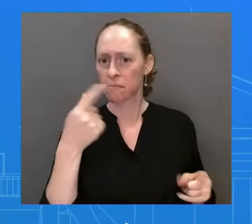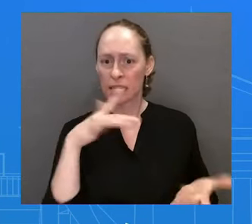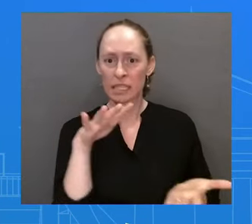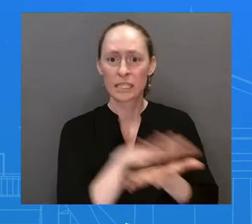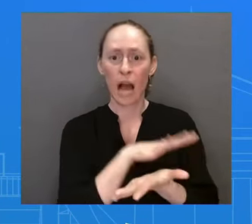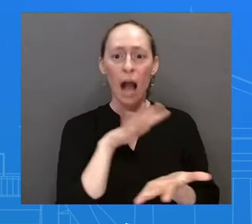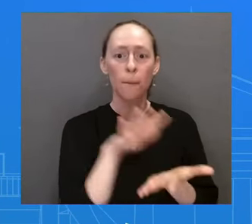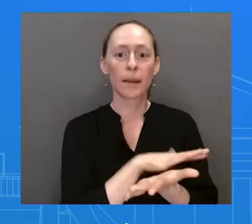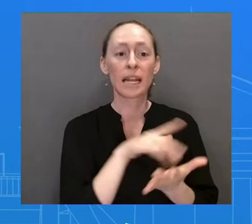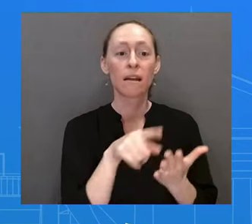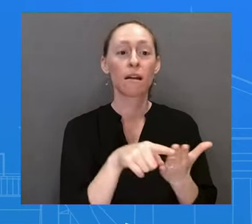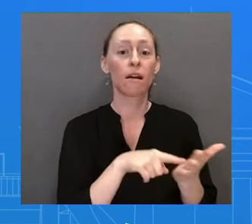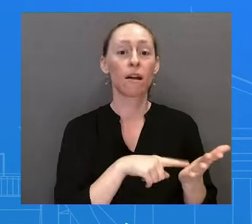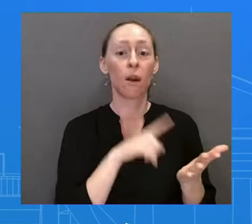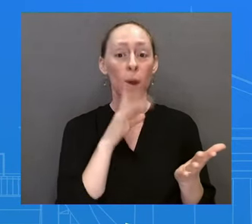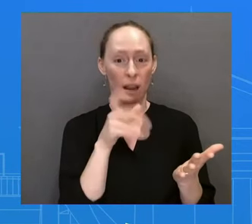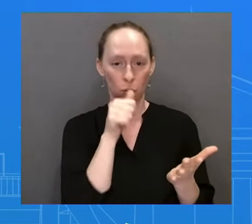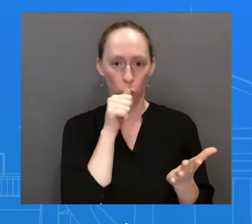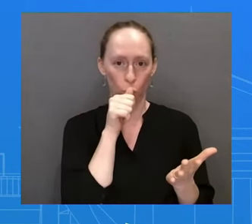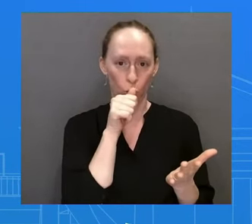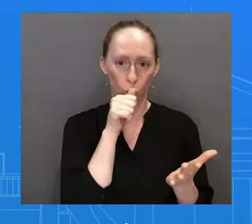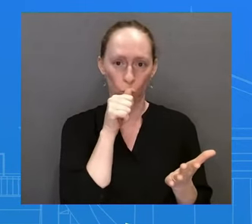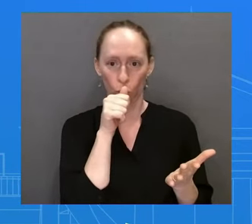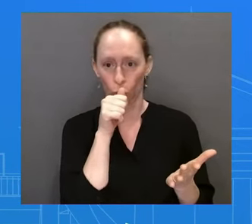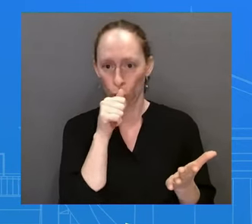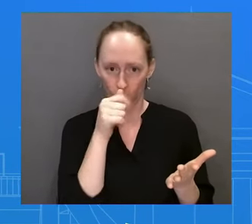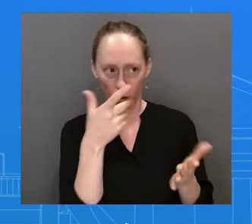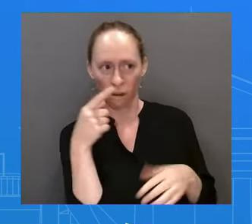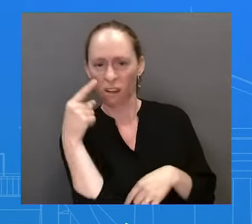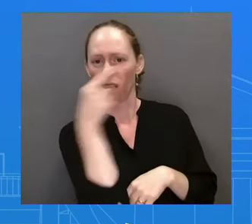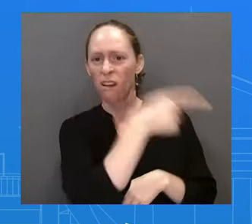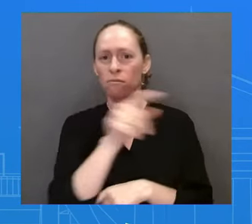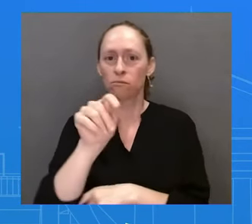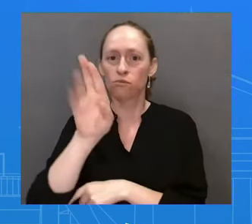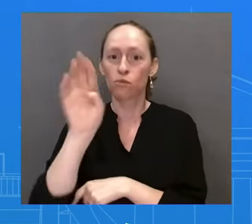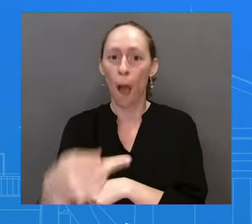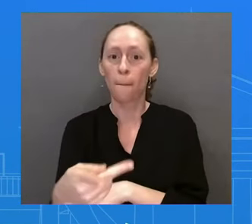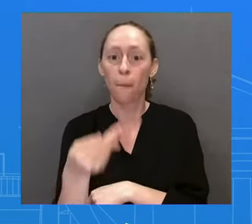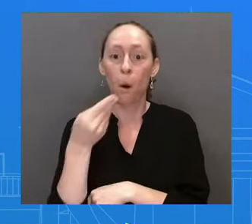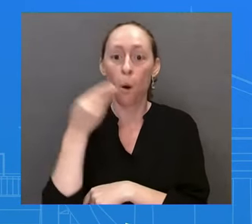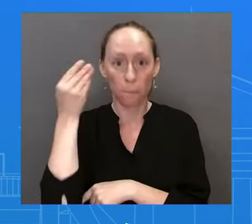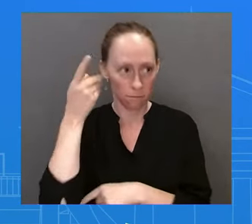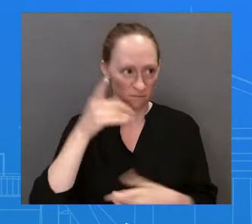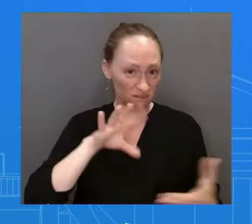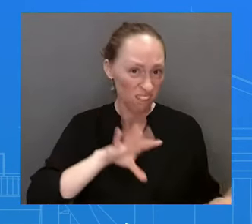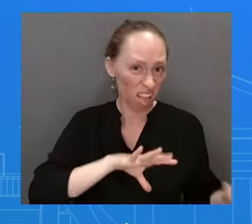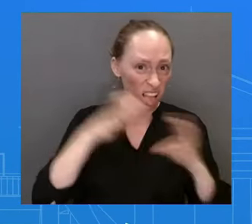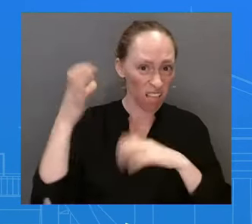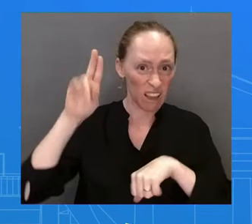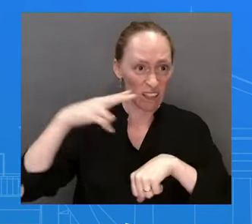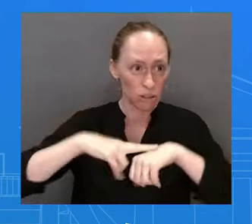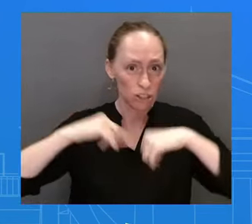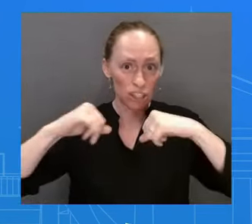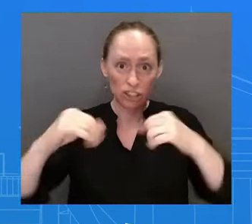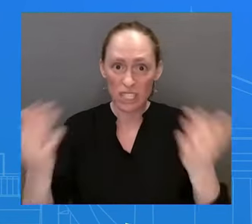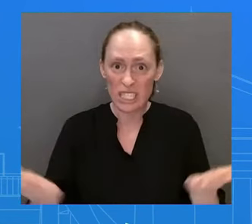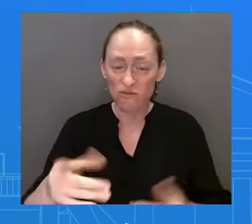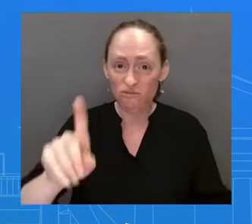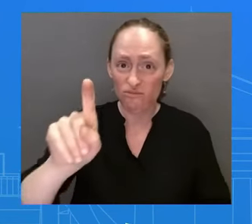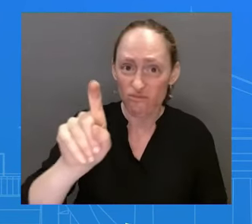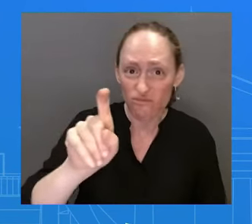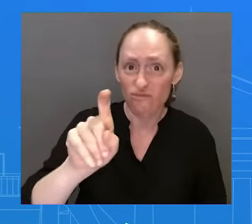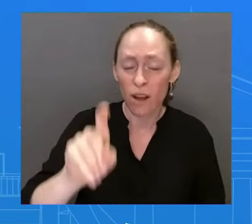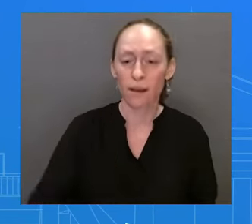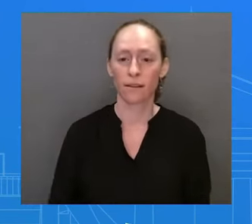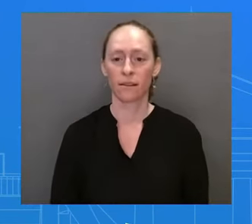think the Office of the Director of National Intelligence has already spoken to the fact that that they were conducting a national